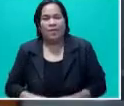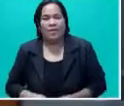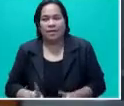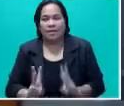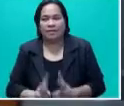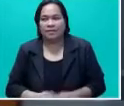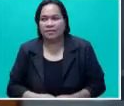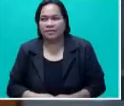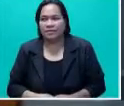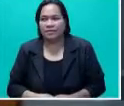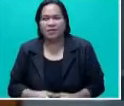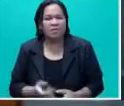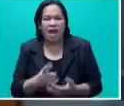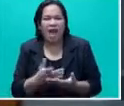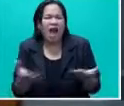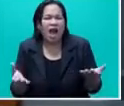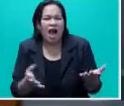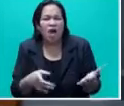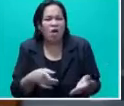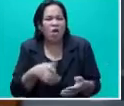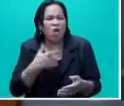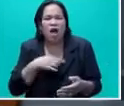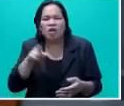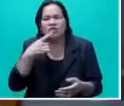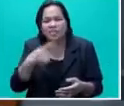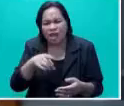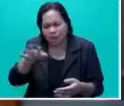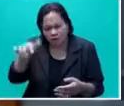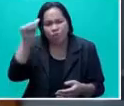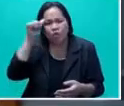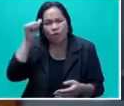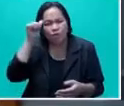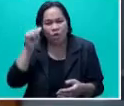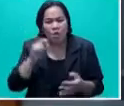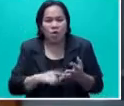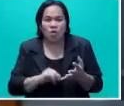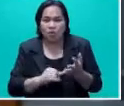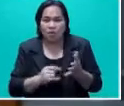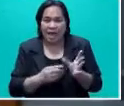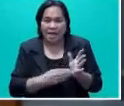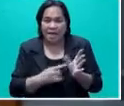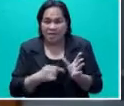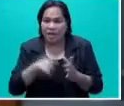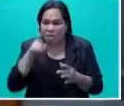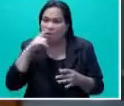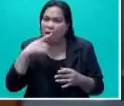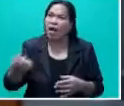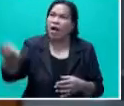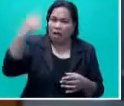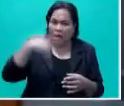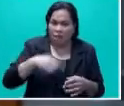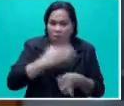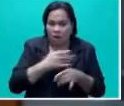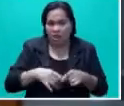How can you say that, Honorable Usamate, when you know that people have come and gone?